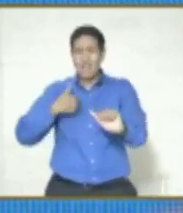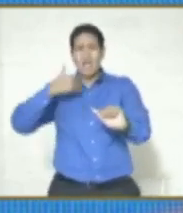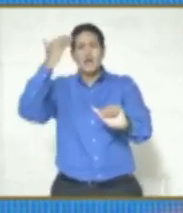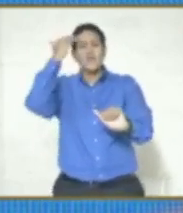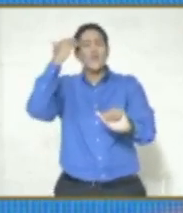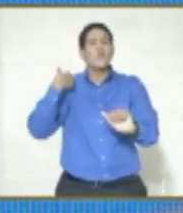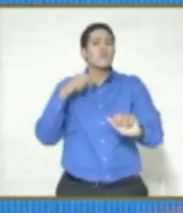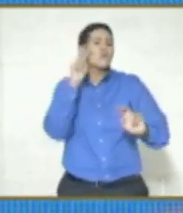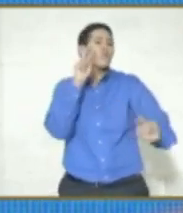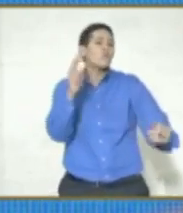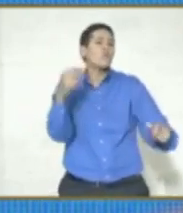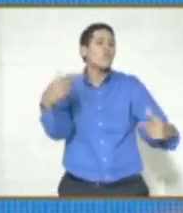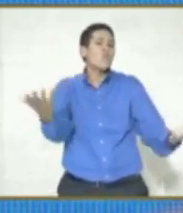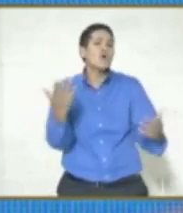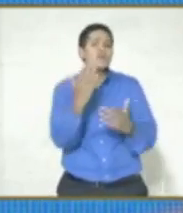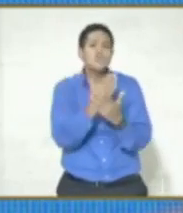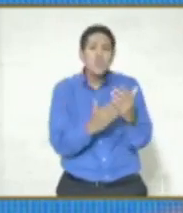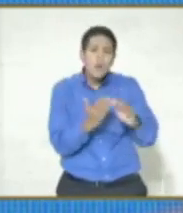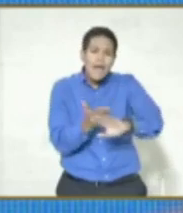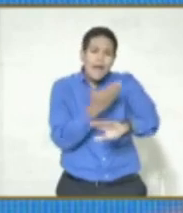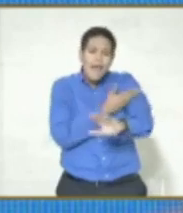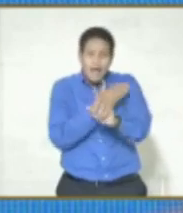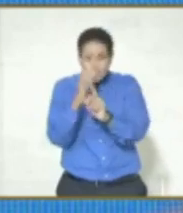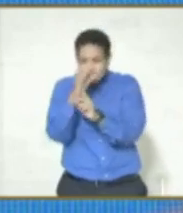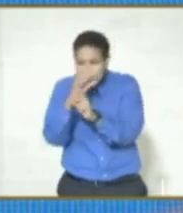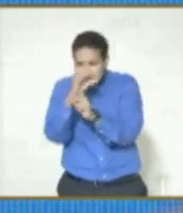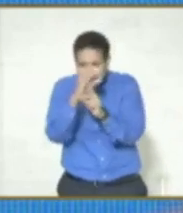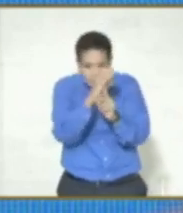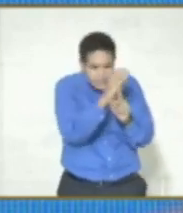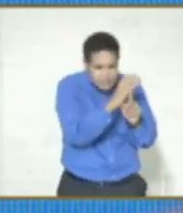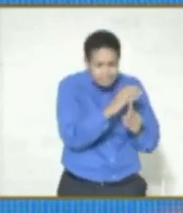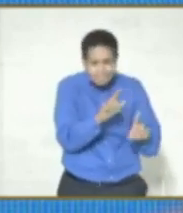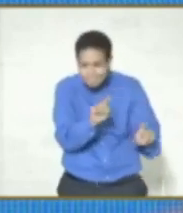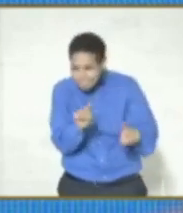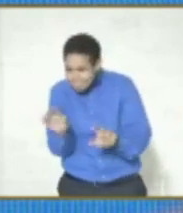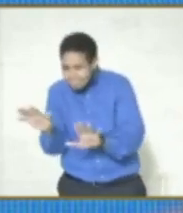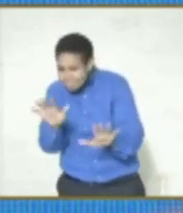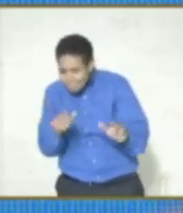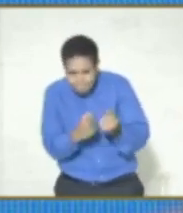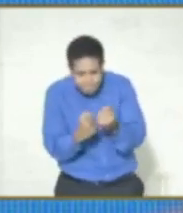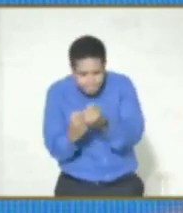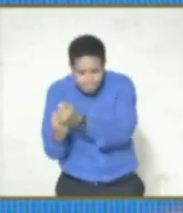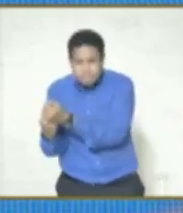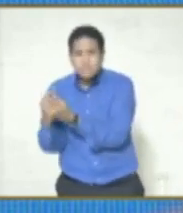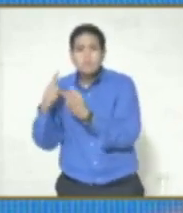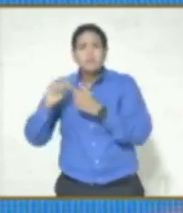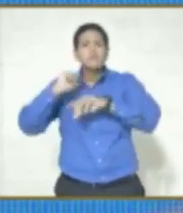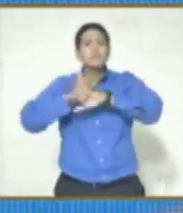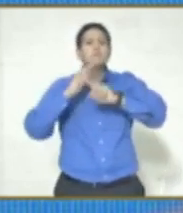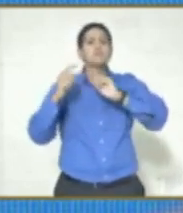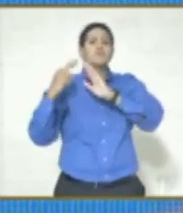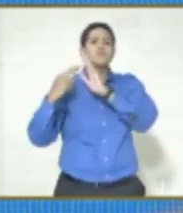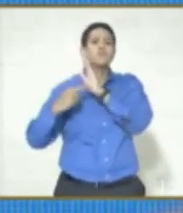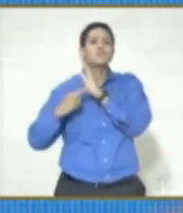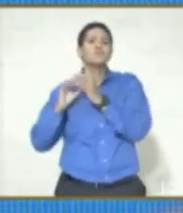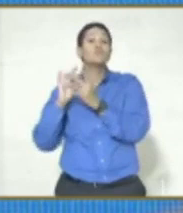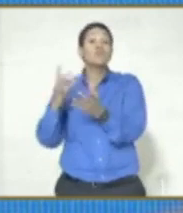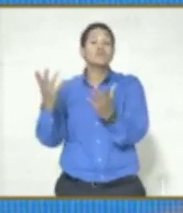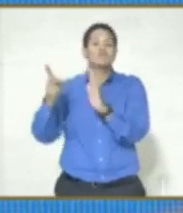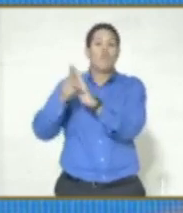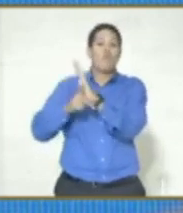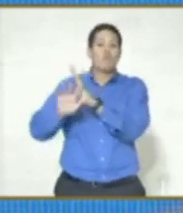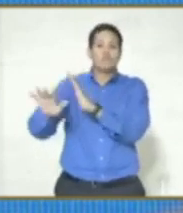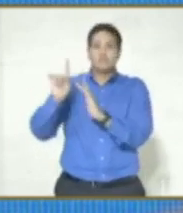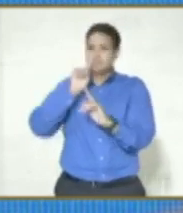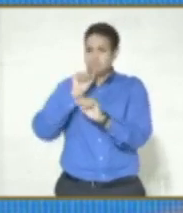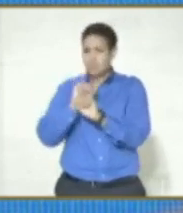looking to at least do some enhanced screening in our infirmaries and also to put some measures in place from a policy directive to